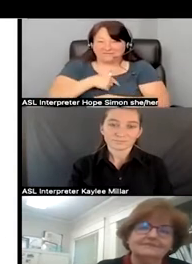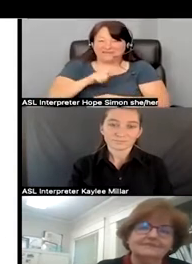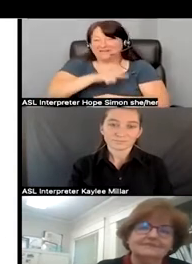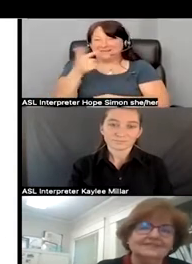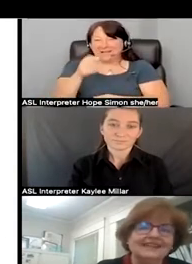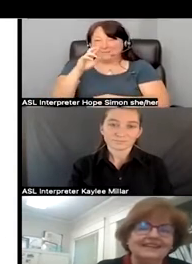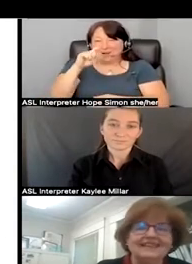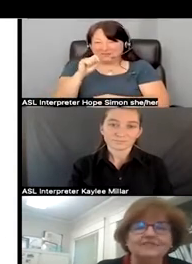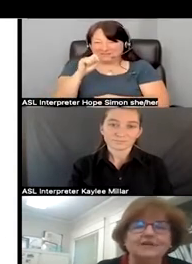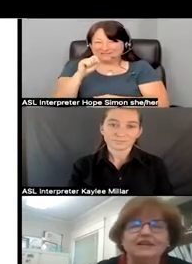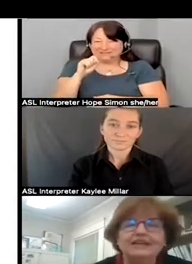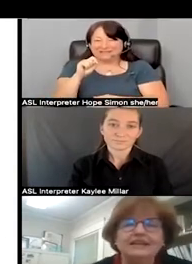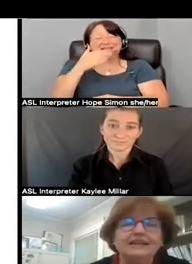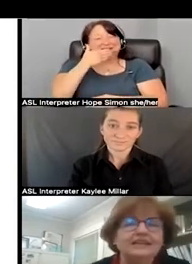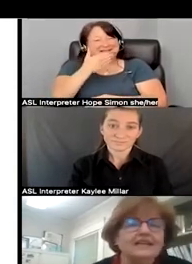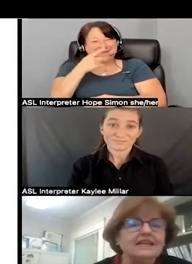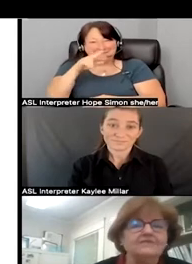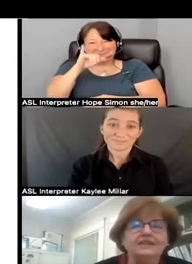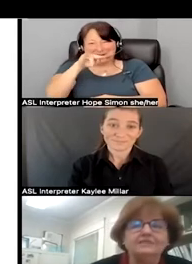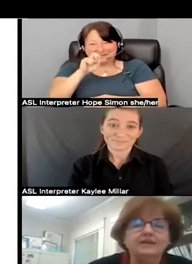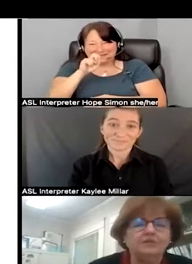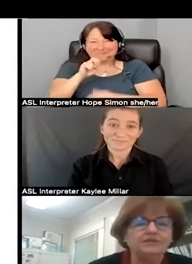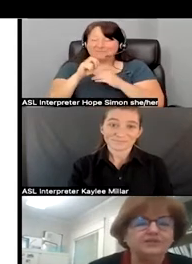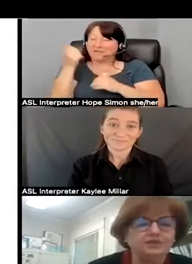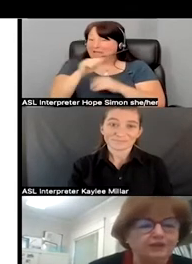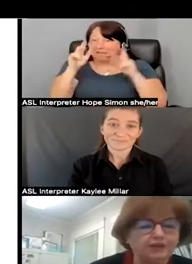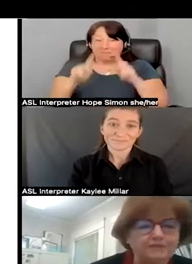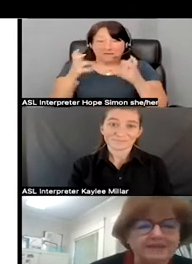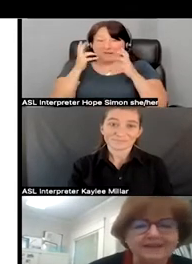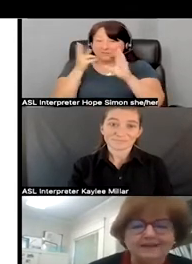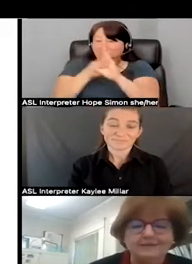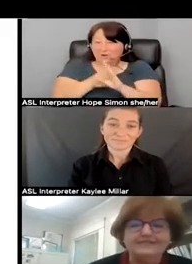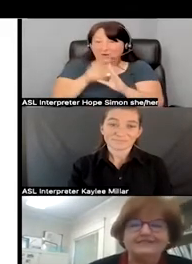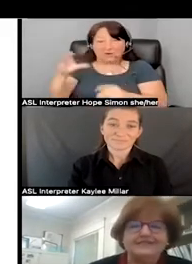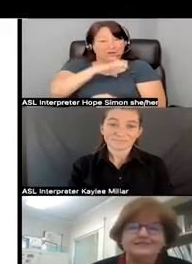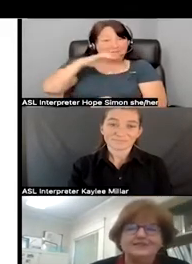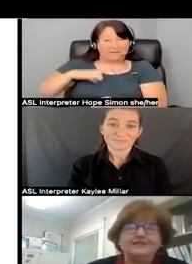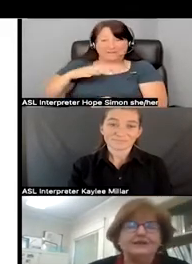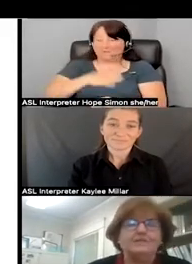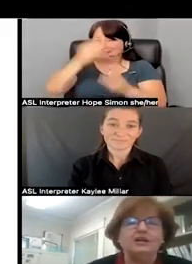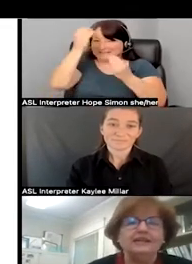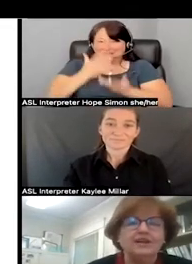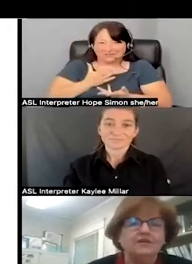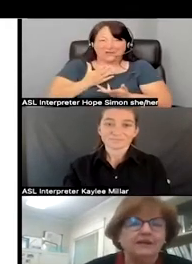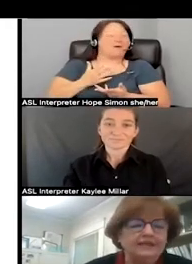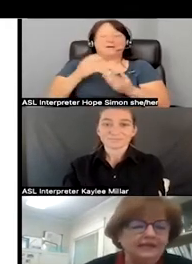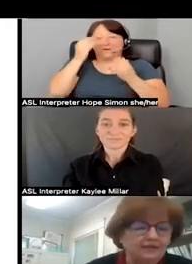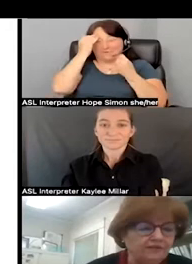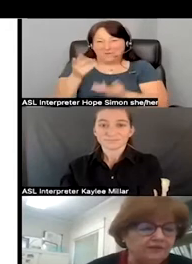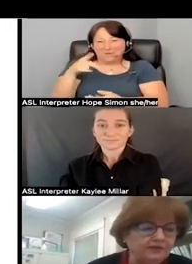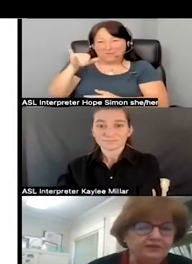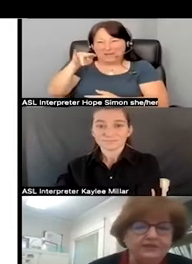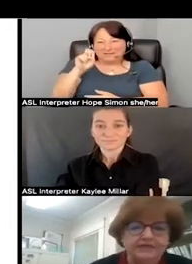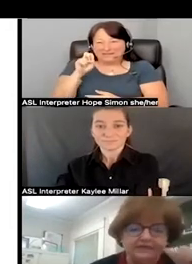Margaret. Okay, thank you, Pauline. And if anybody wants to join her committee, please let us know or let Pauline know. Pauline, I